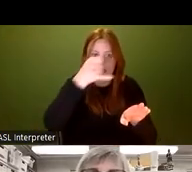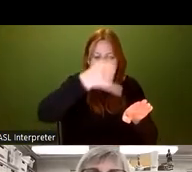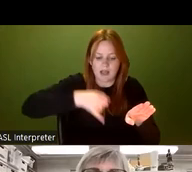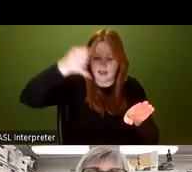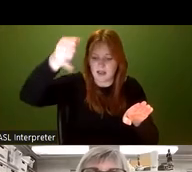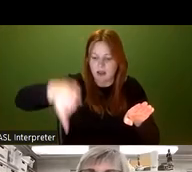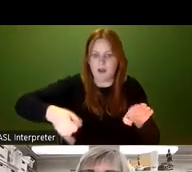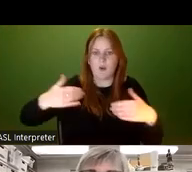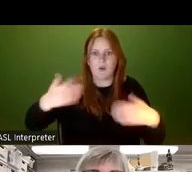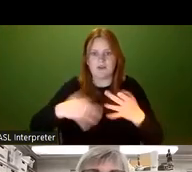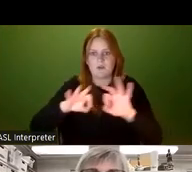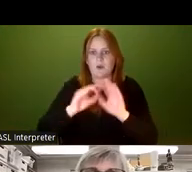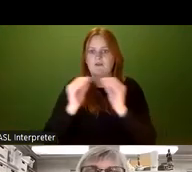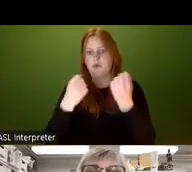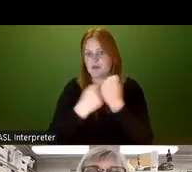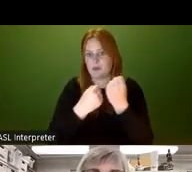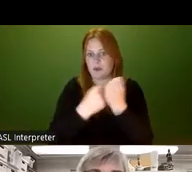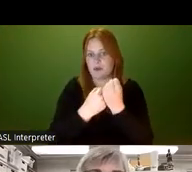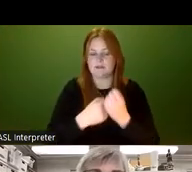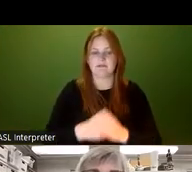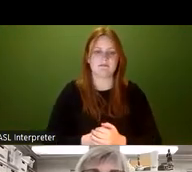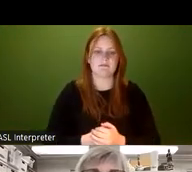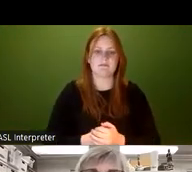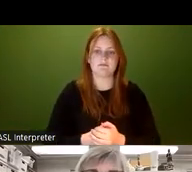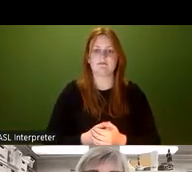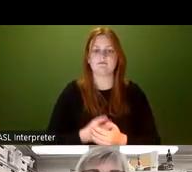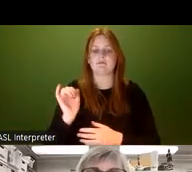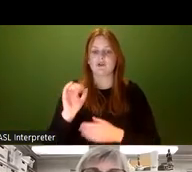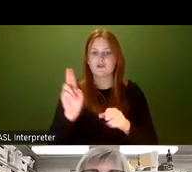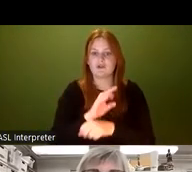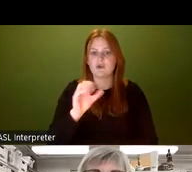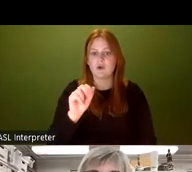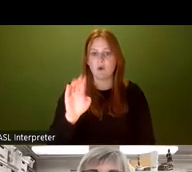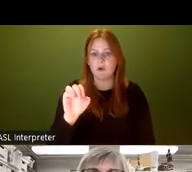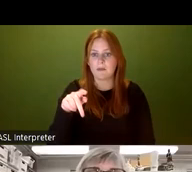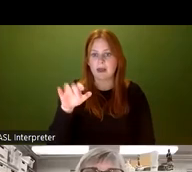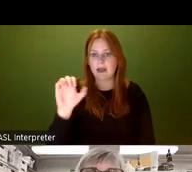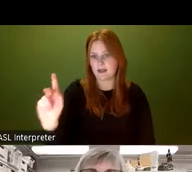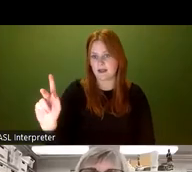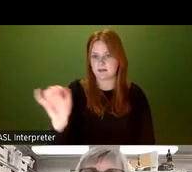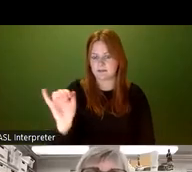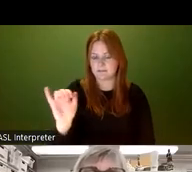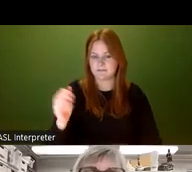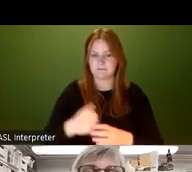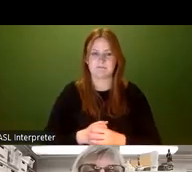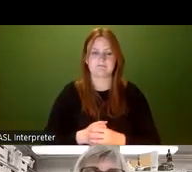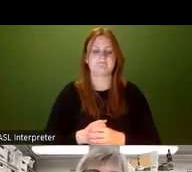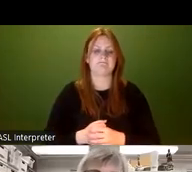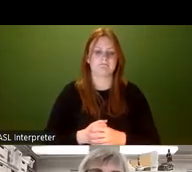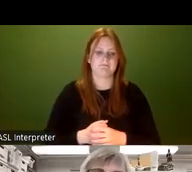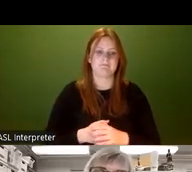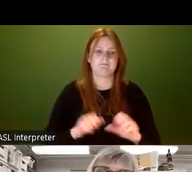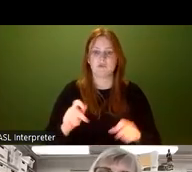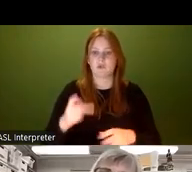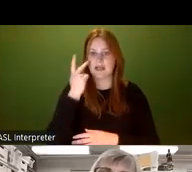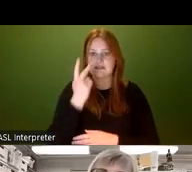few test tiles, also a cone pack that actually is visible through the